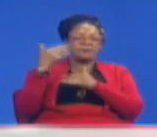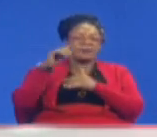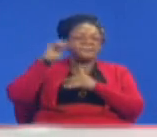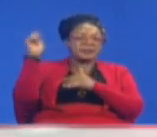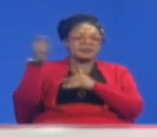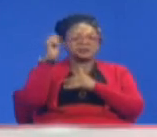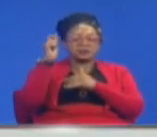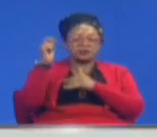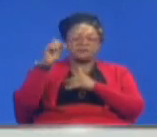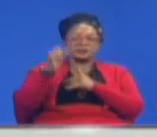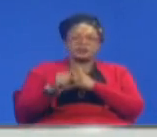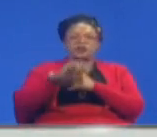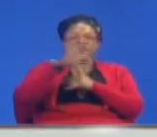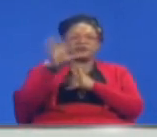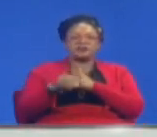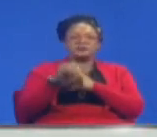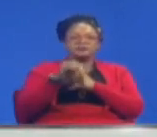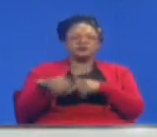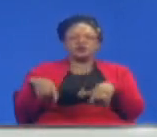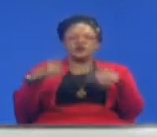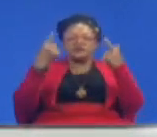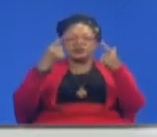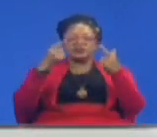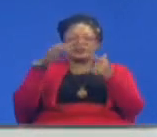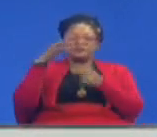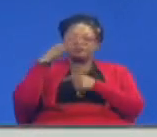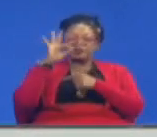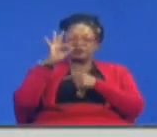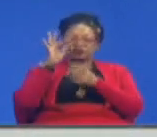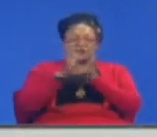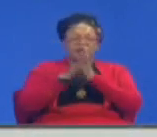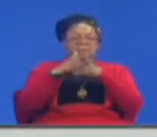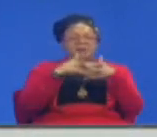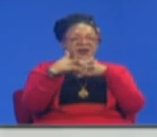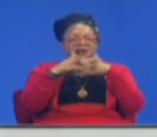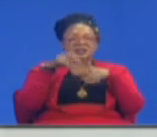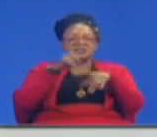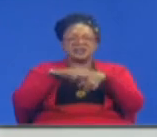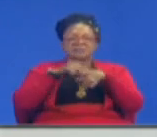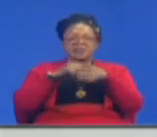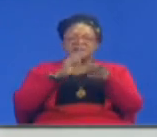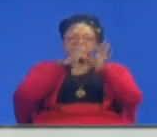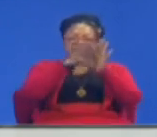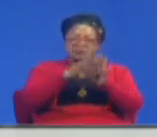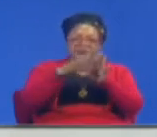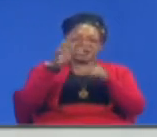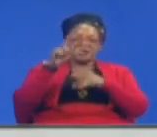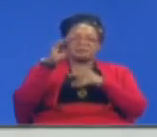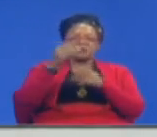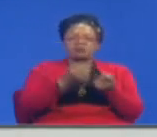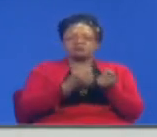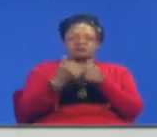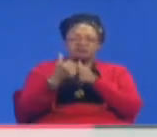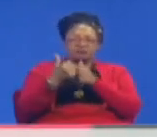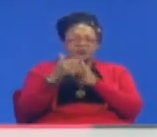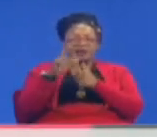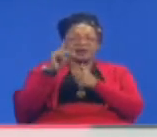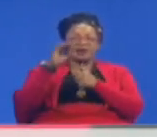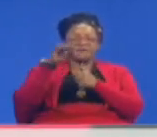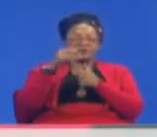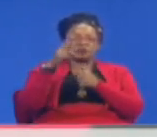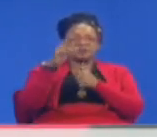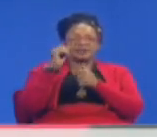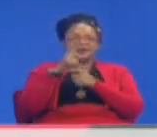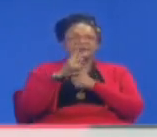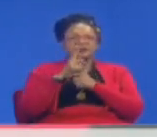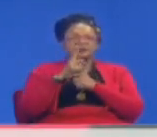Zuma, to confront the French and American forces when they invaded Libya to overthrow Colonel Muammar Gaddafi in 2011. However,